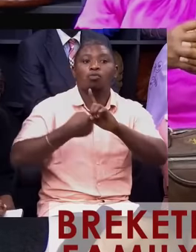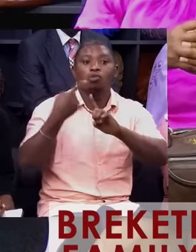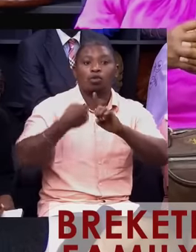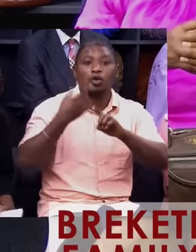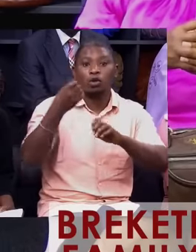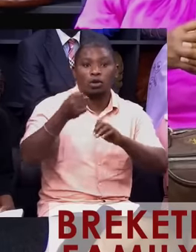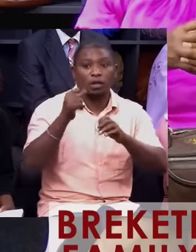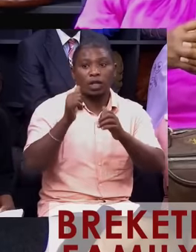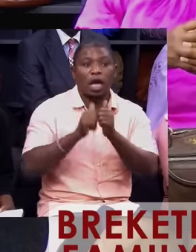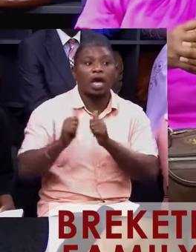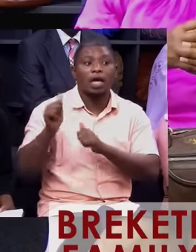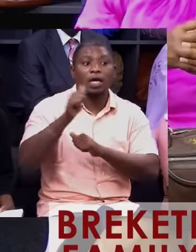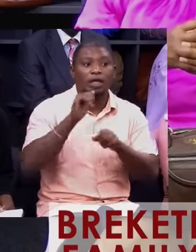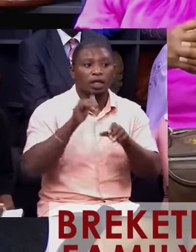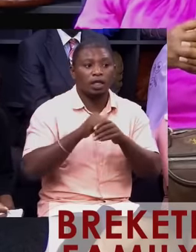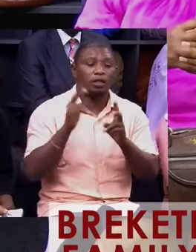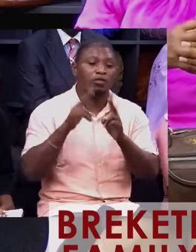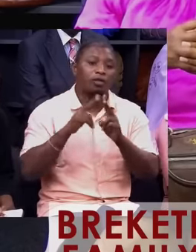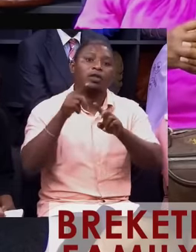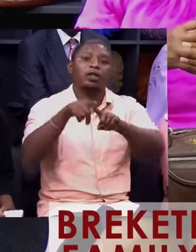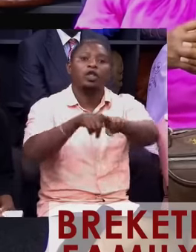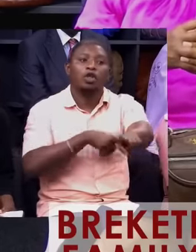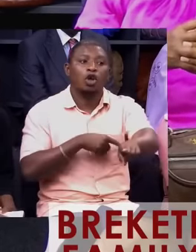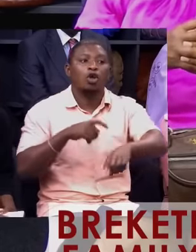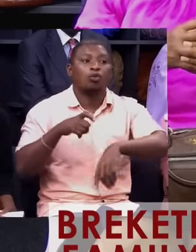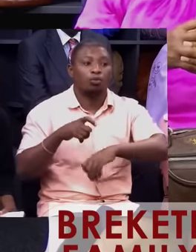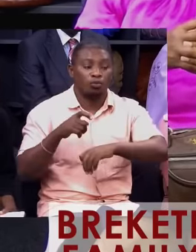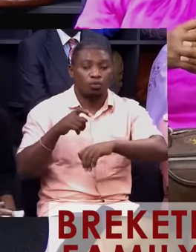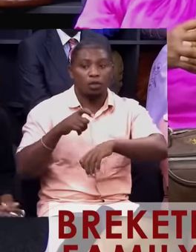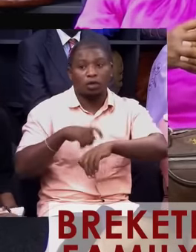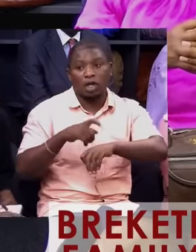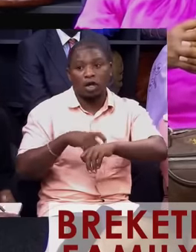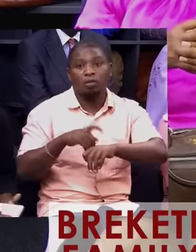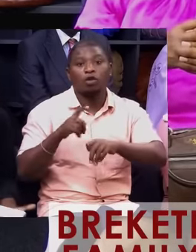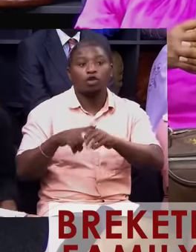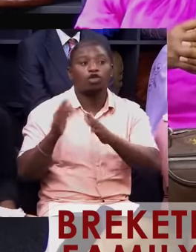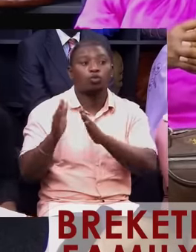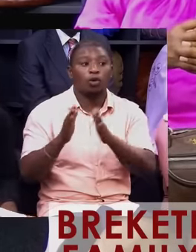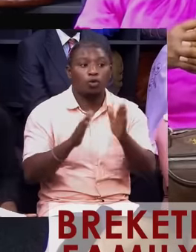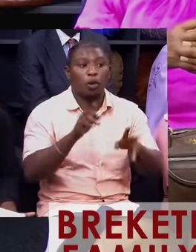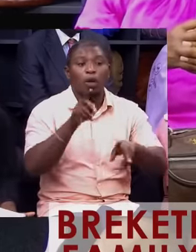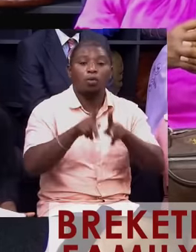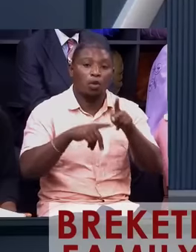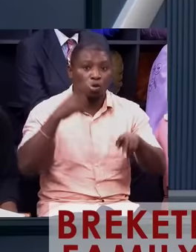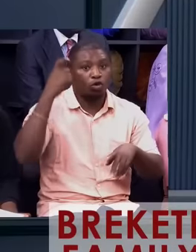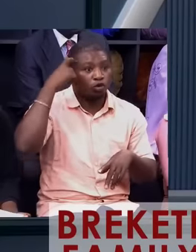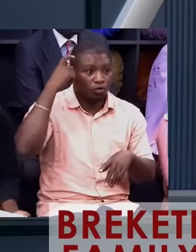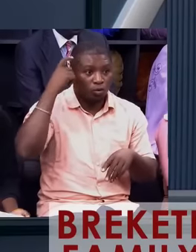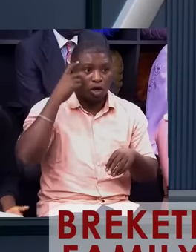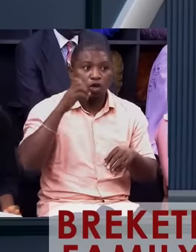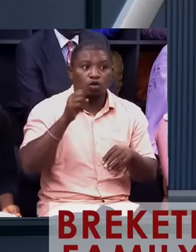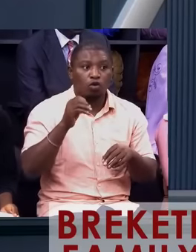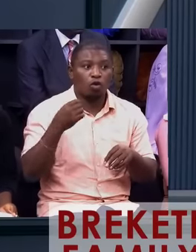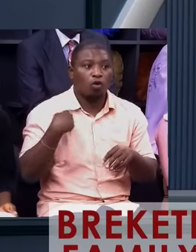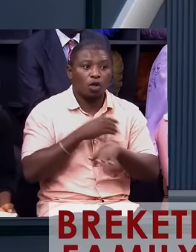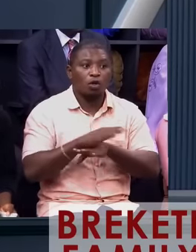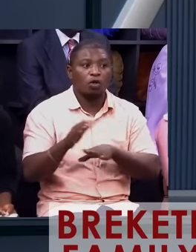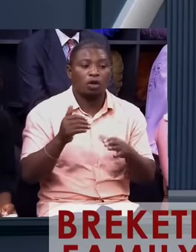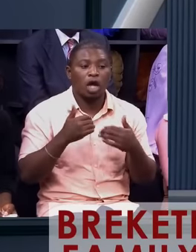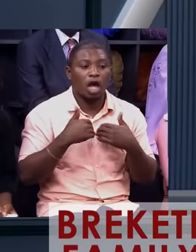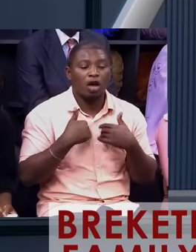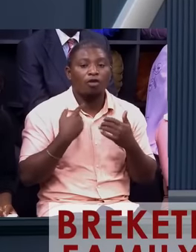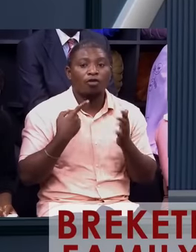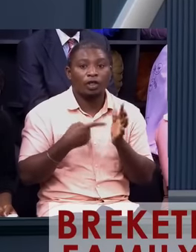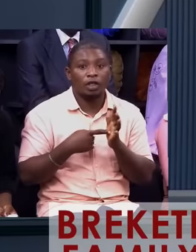ahead a very long period before to prepare to prepare people's minds people's minds so we don't have this kind of